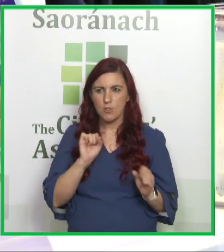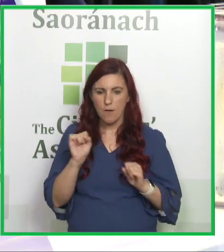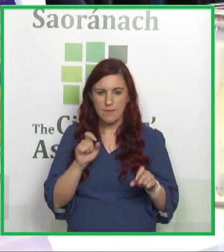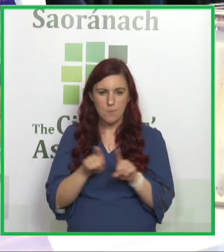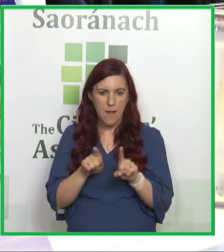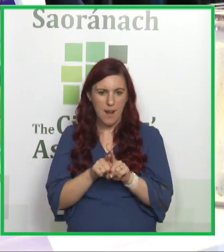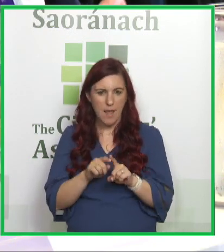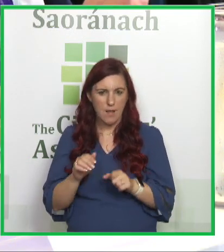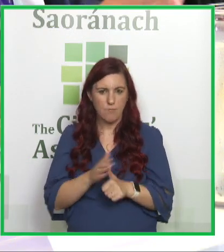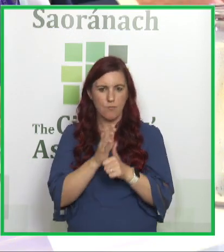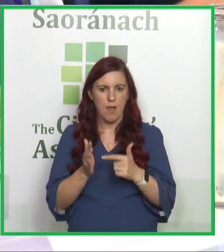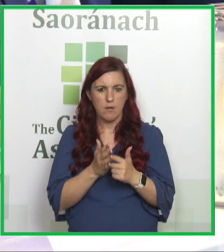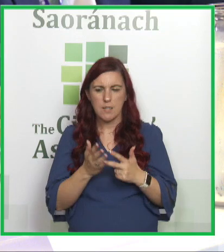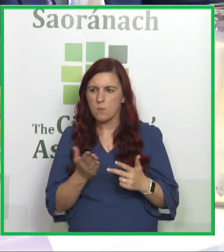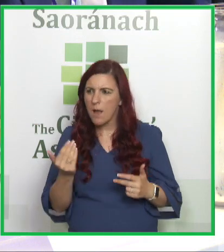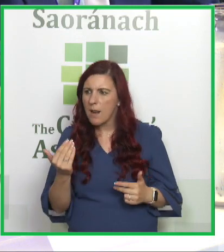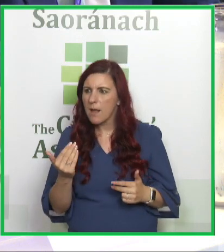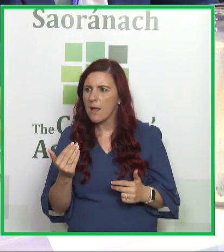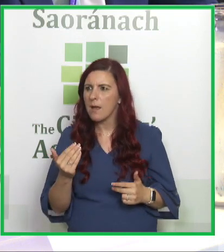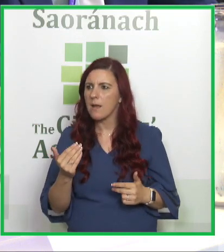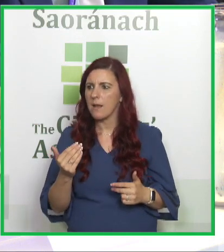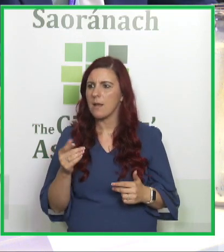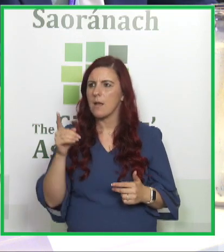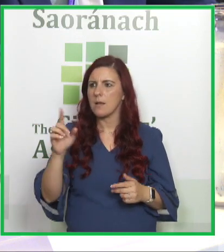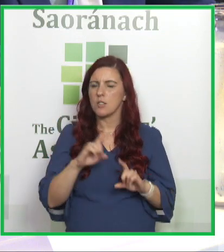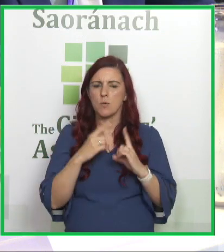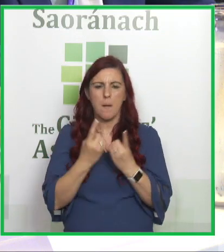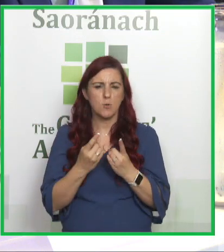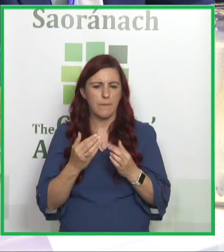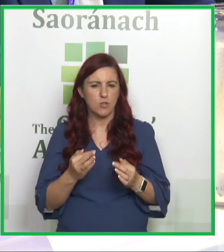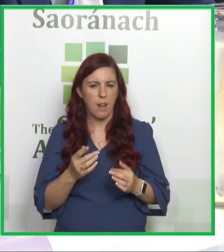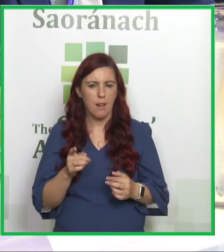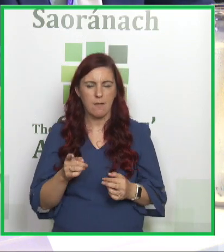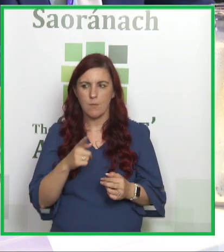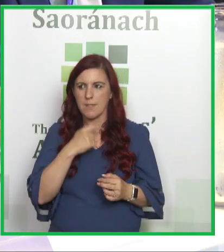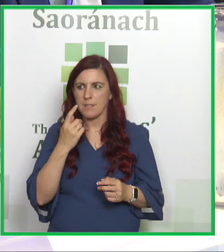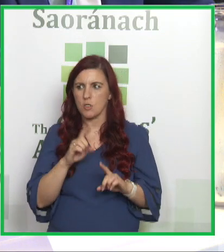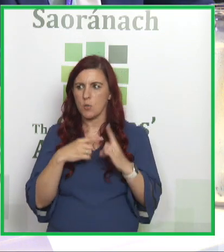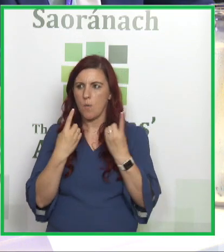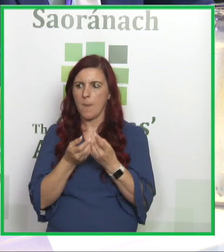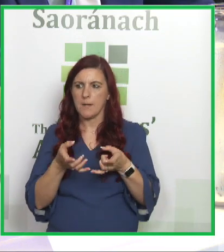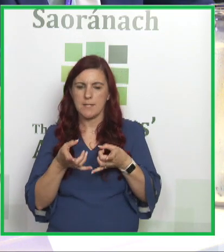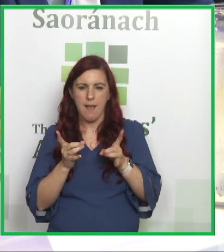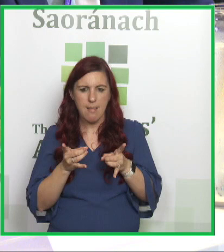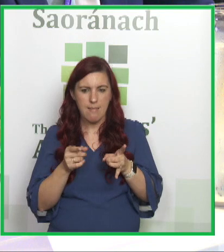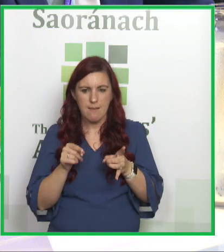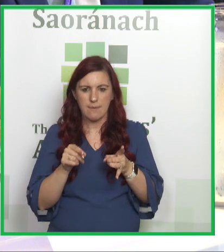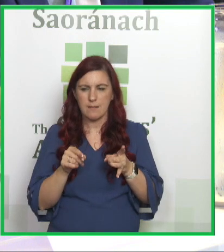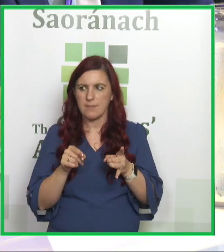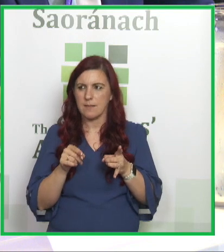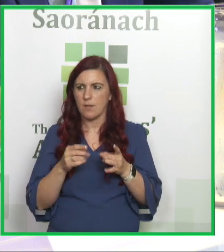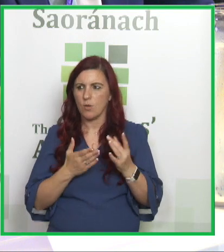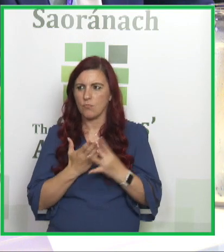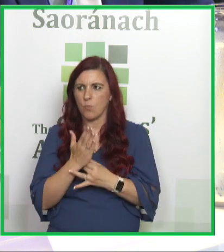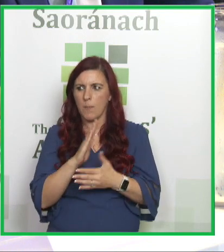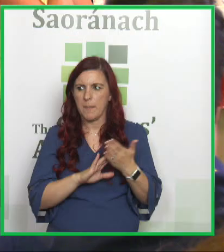our priorities from government and policy. Well, just to reiterate what Jim said there, initially it was with the Department of Health trying to be introduced through the Misuse of Drug